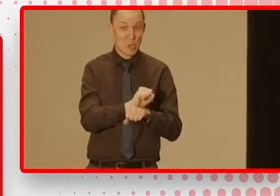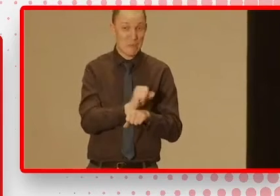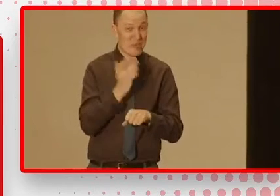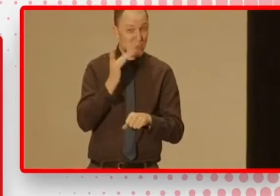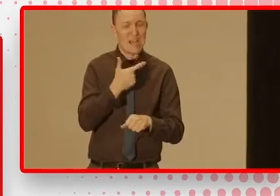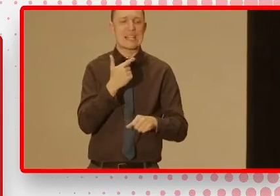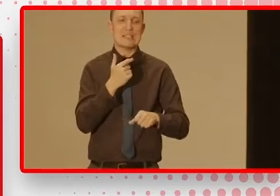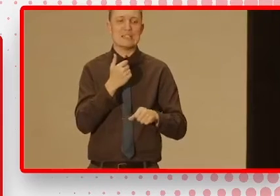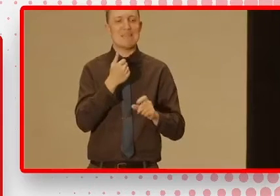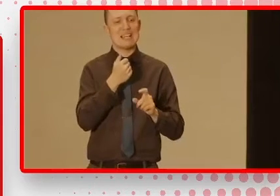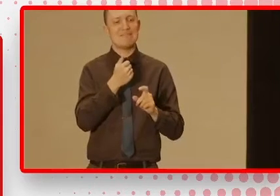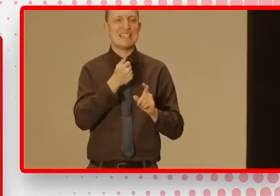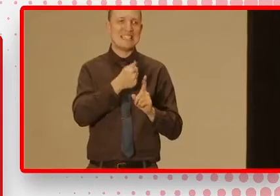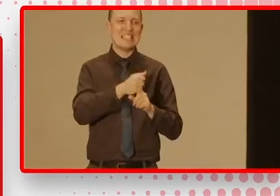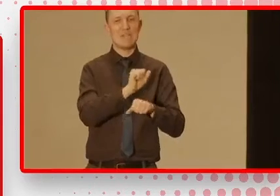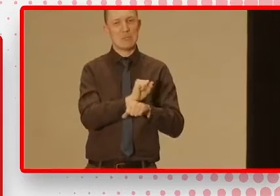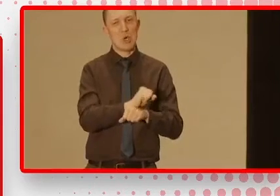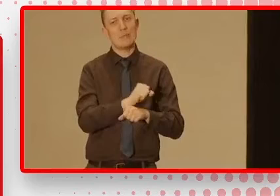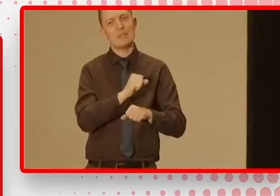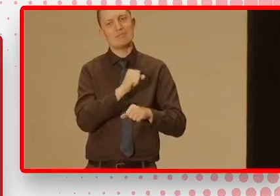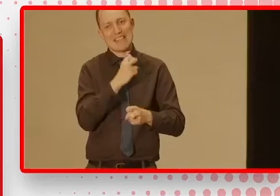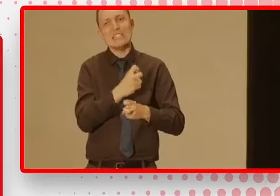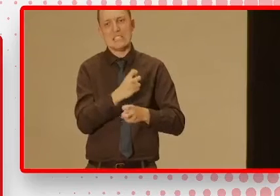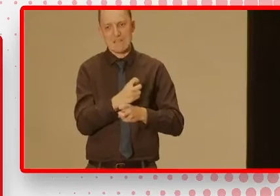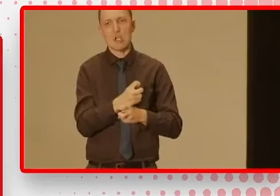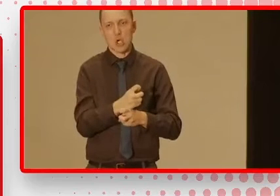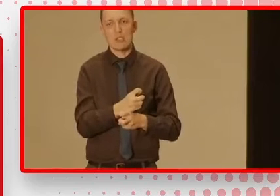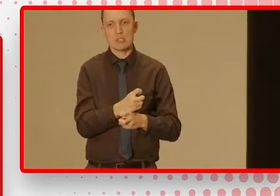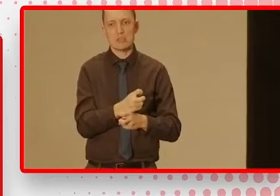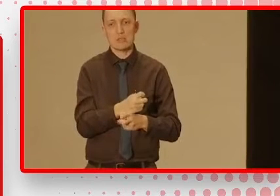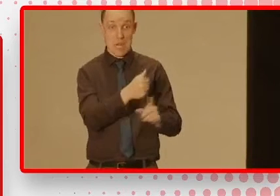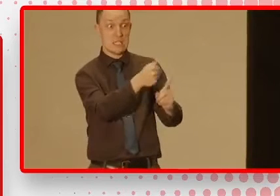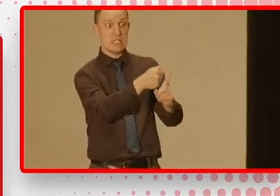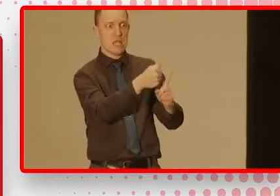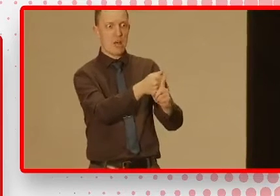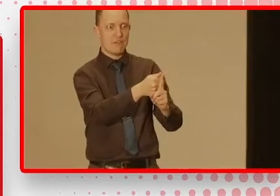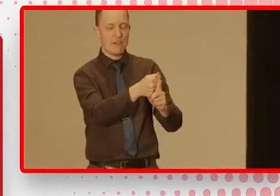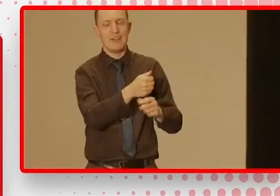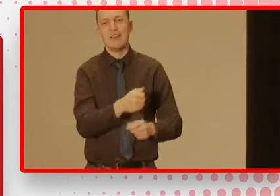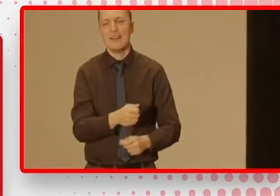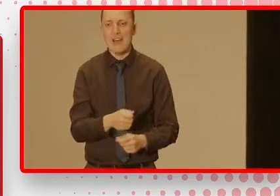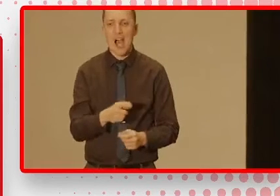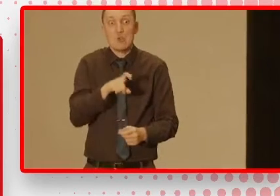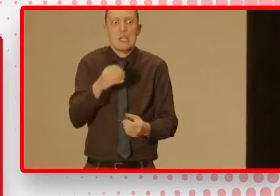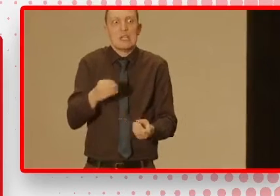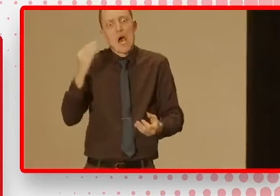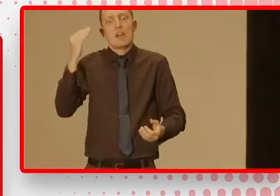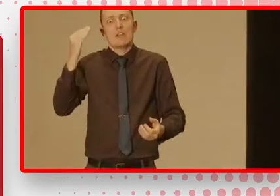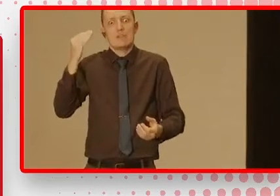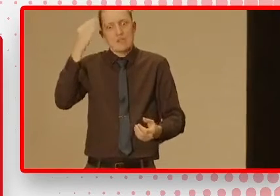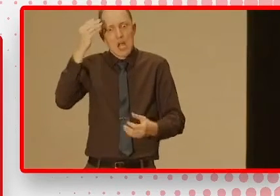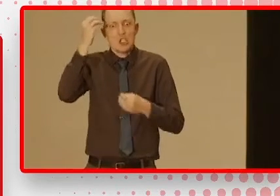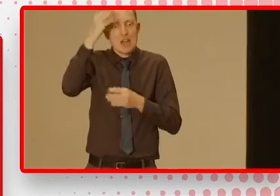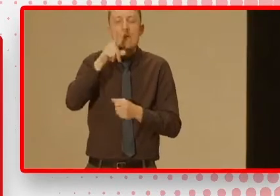There's a lot of knowledge that someone has to have to run their own business. So we have what we